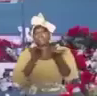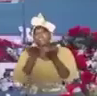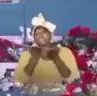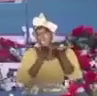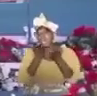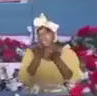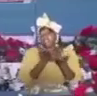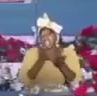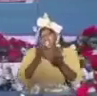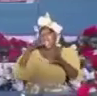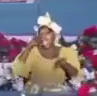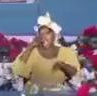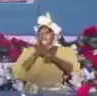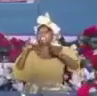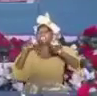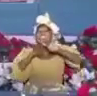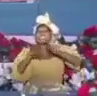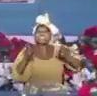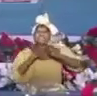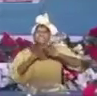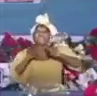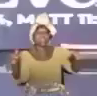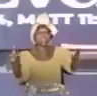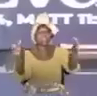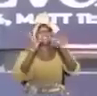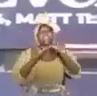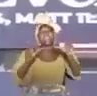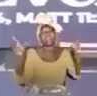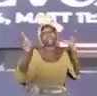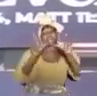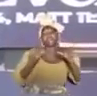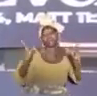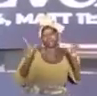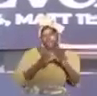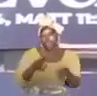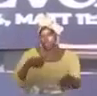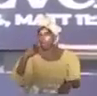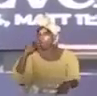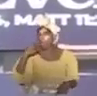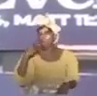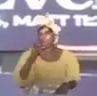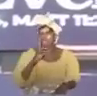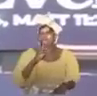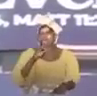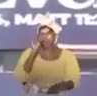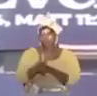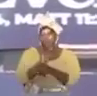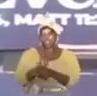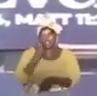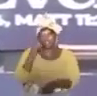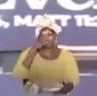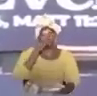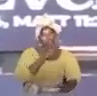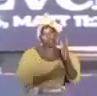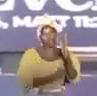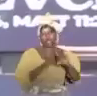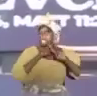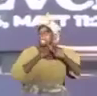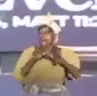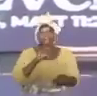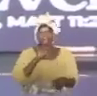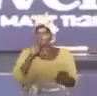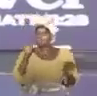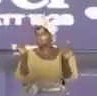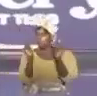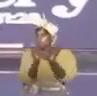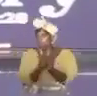at various levels in ministries and Christian organizations who are working for God but not with him.